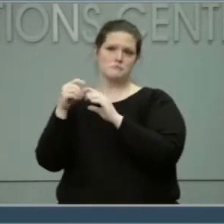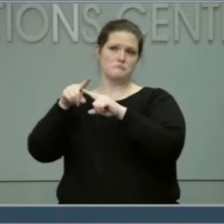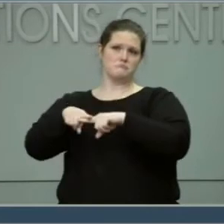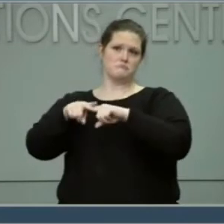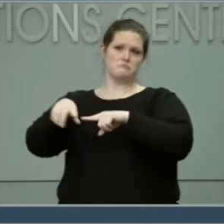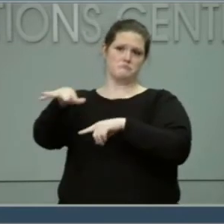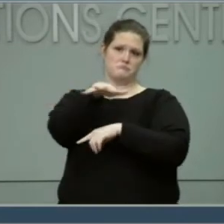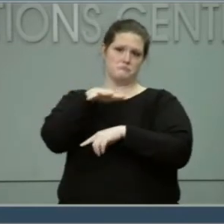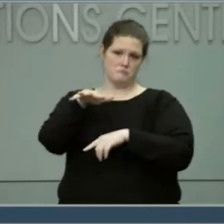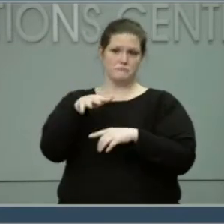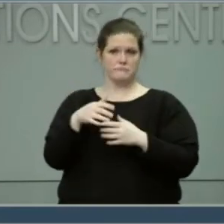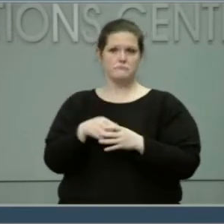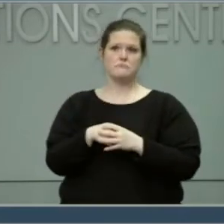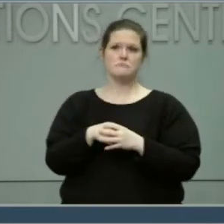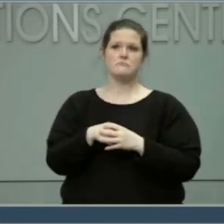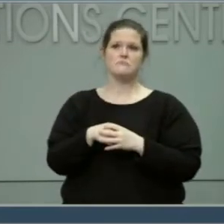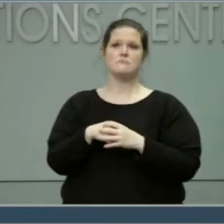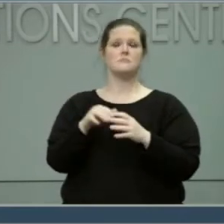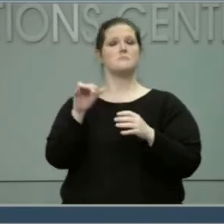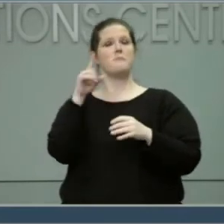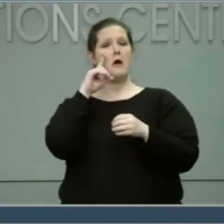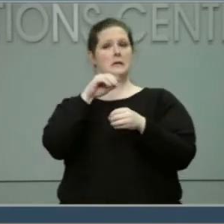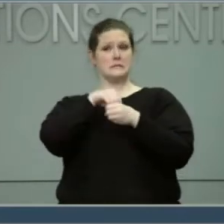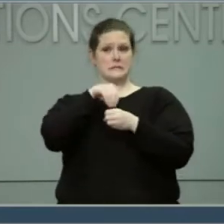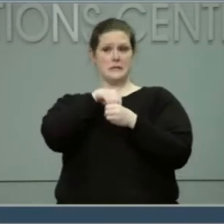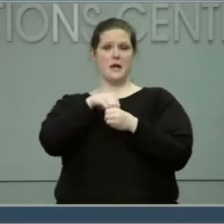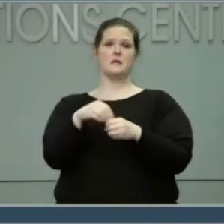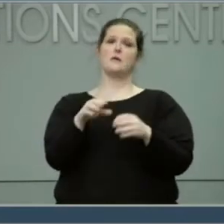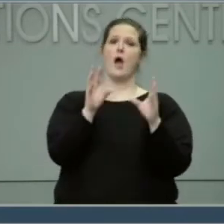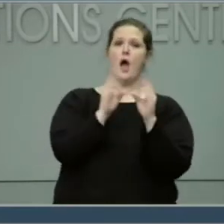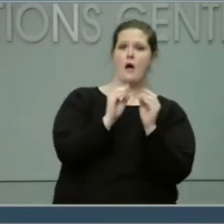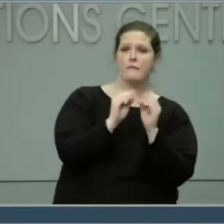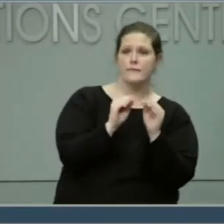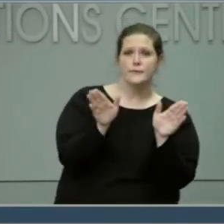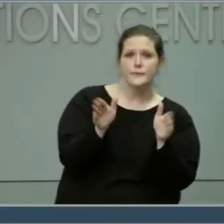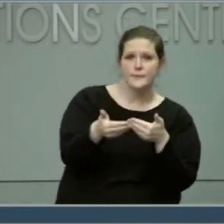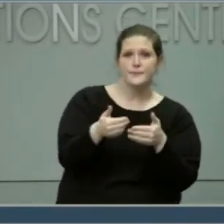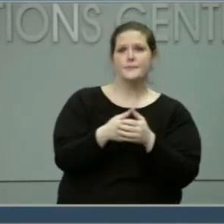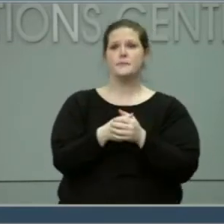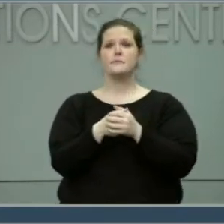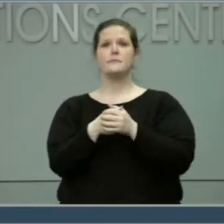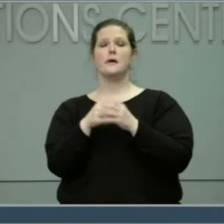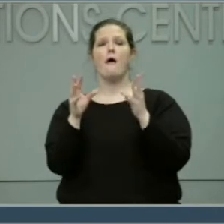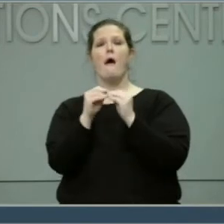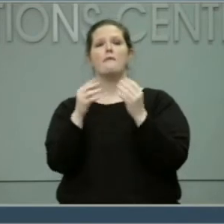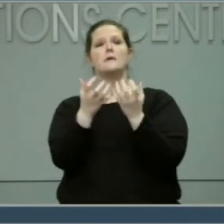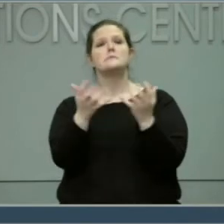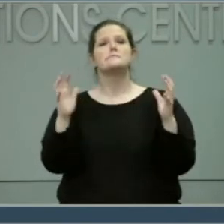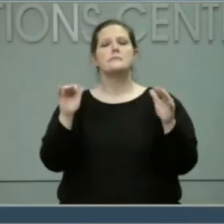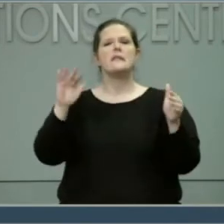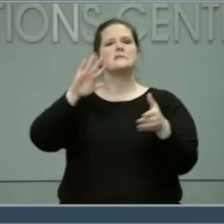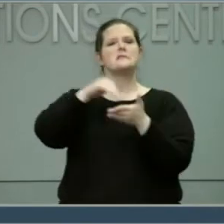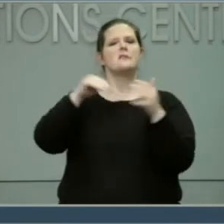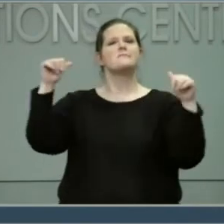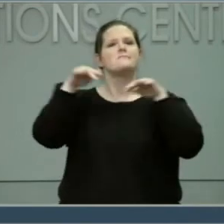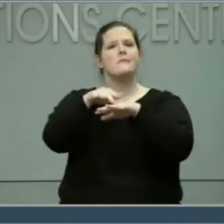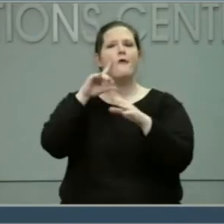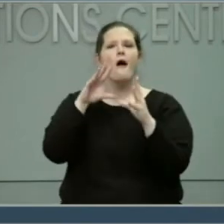centers, and reception venues, sports arenas, and other venues for live